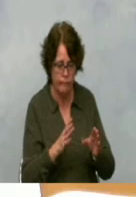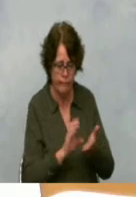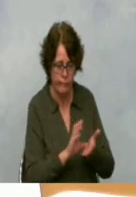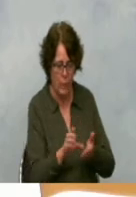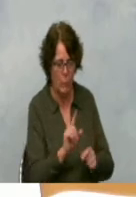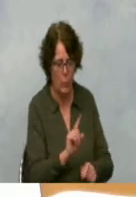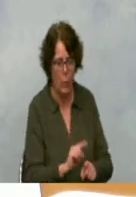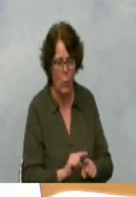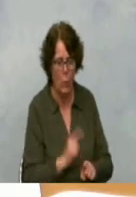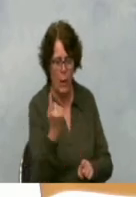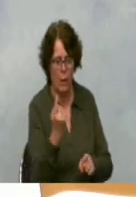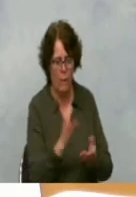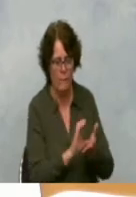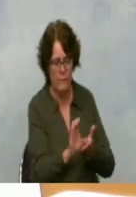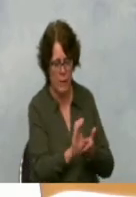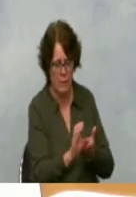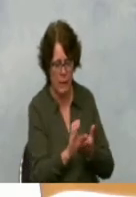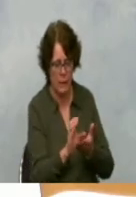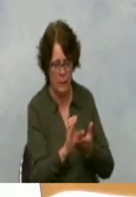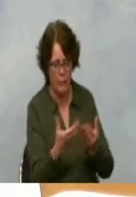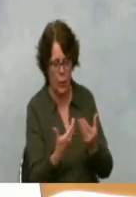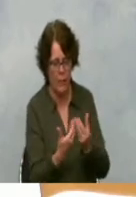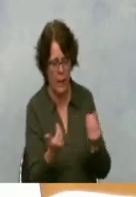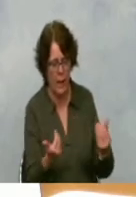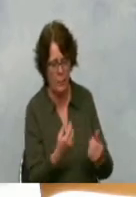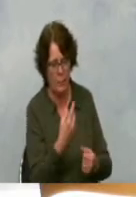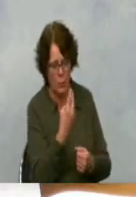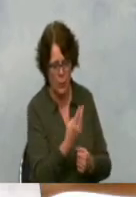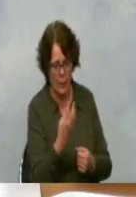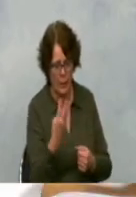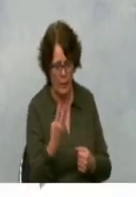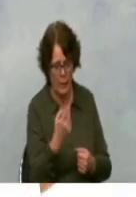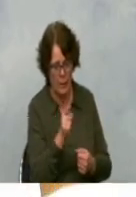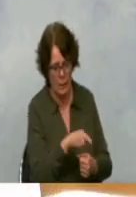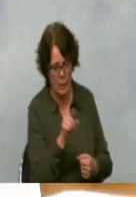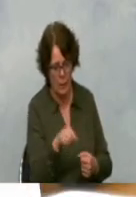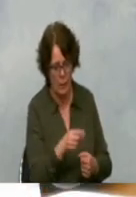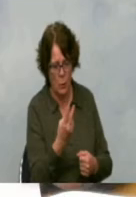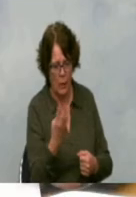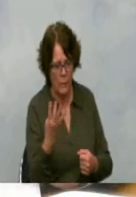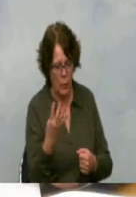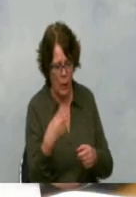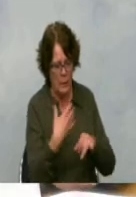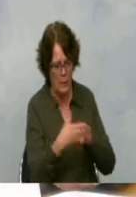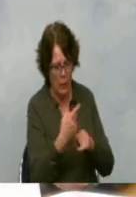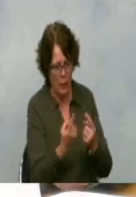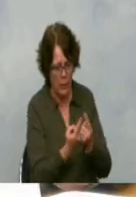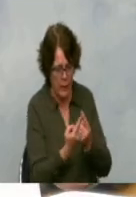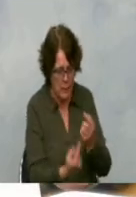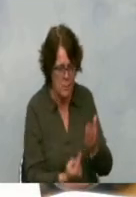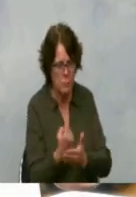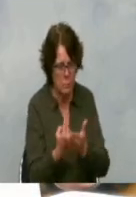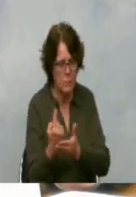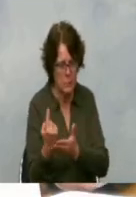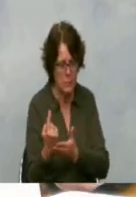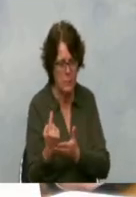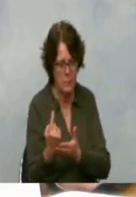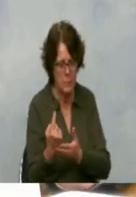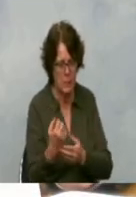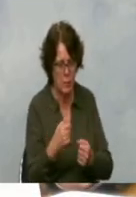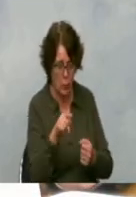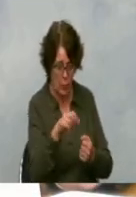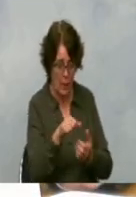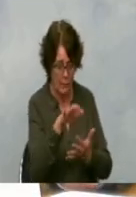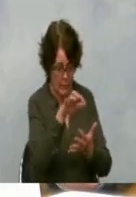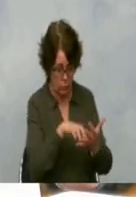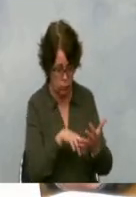for 2023-24 until those things come online. So what you've got is that list of items.